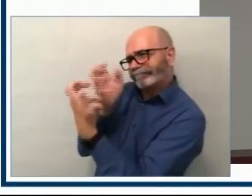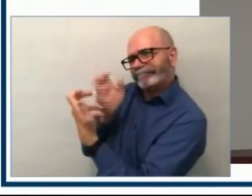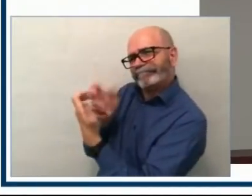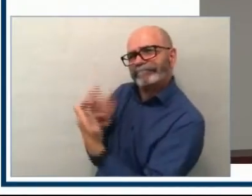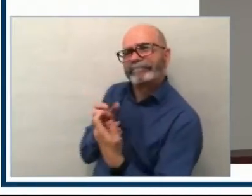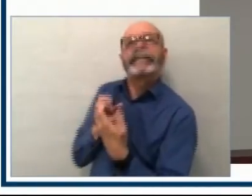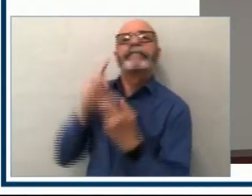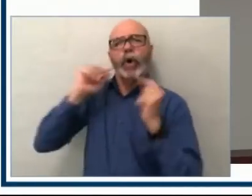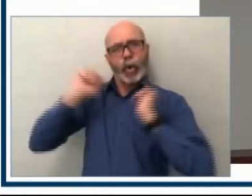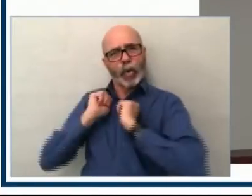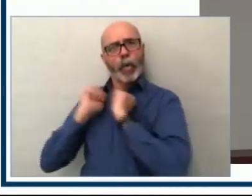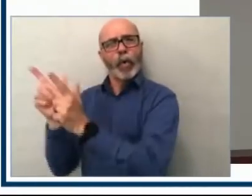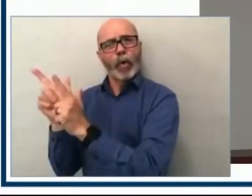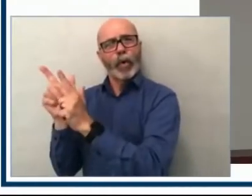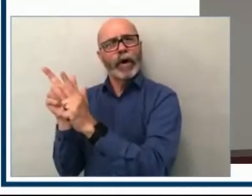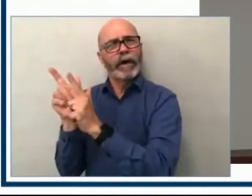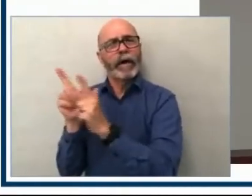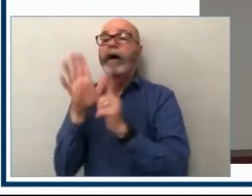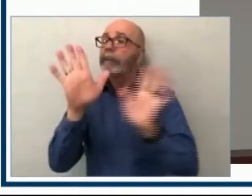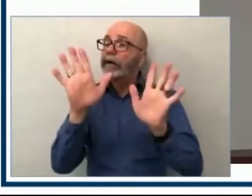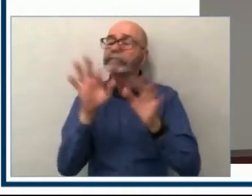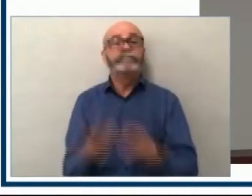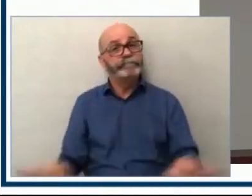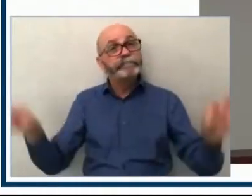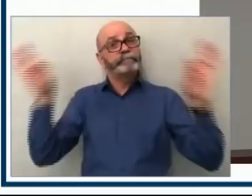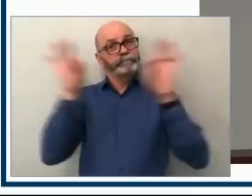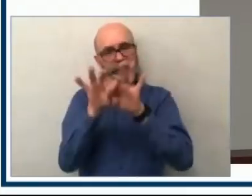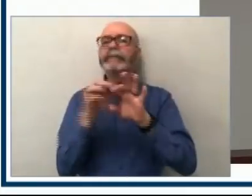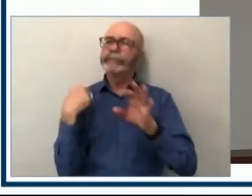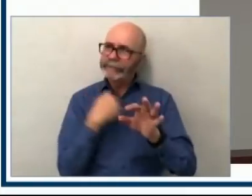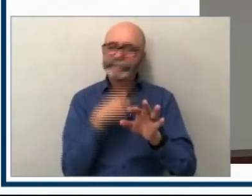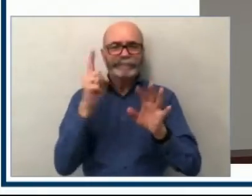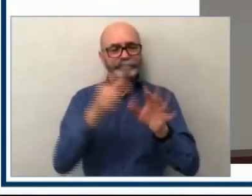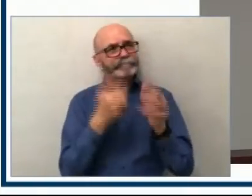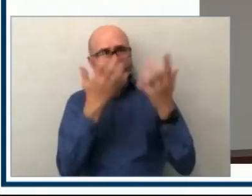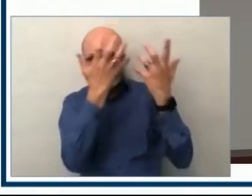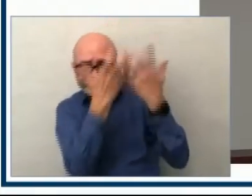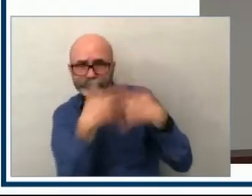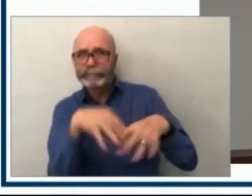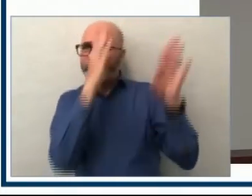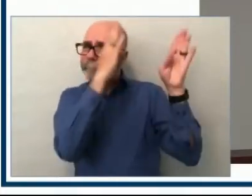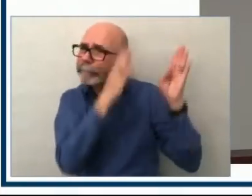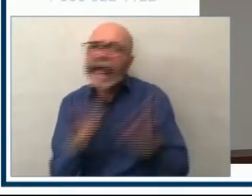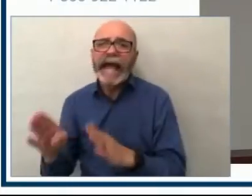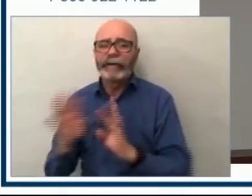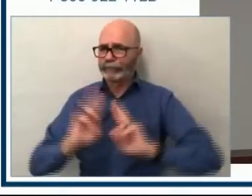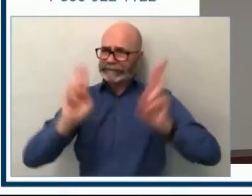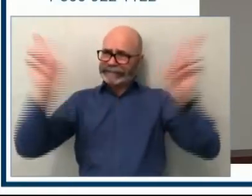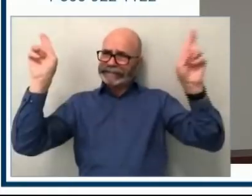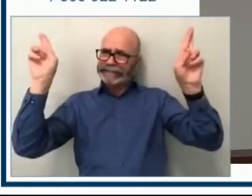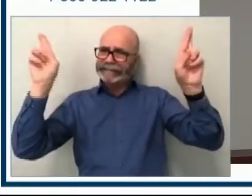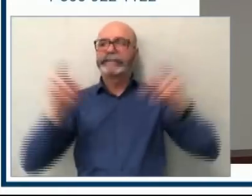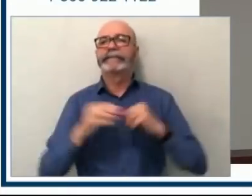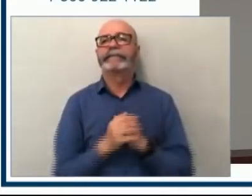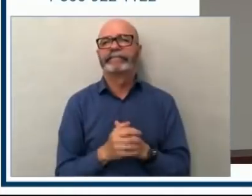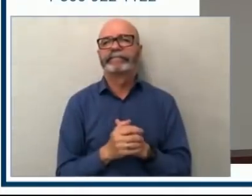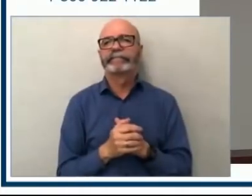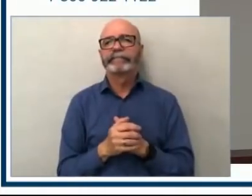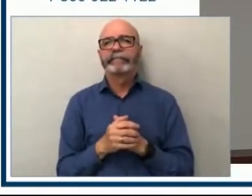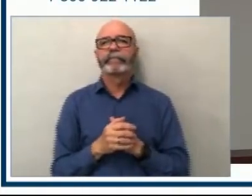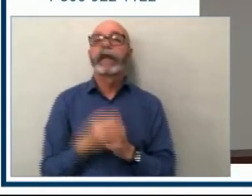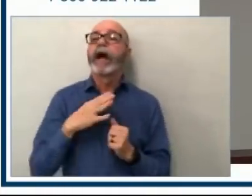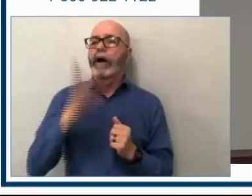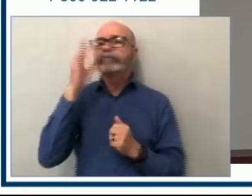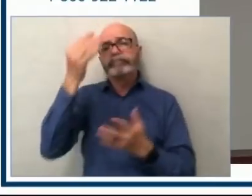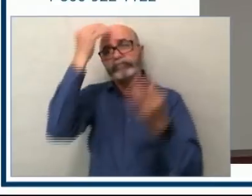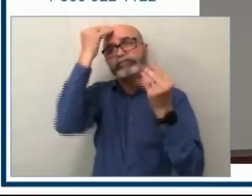key principle on which we're basing all our planning. We will update you as we learn more about what to expect for